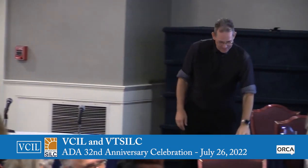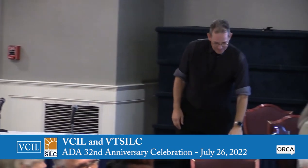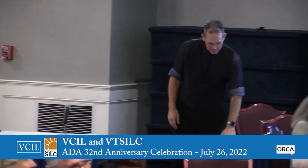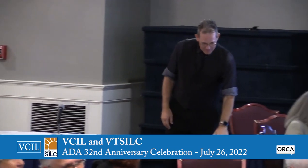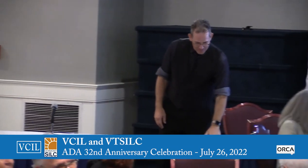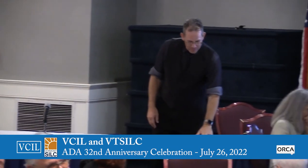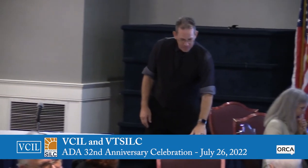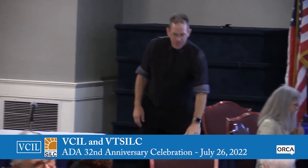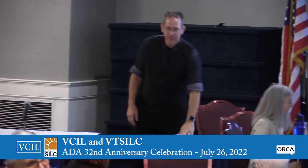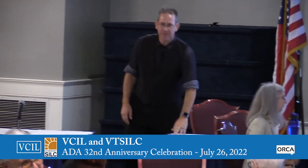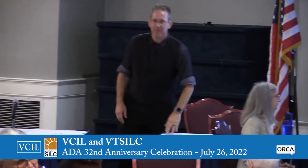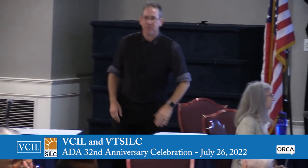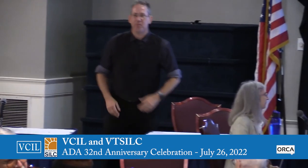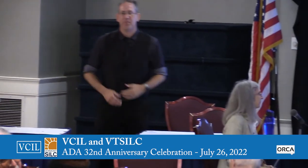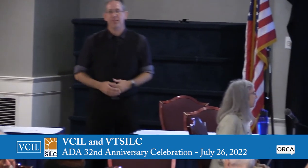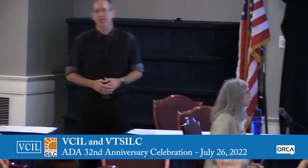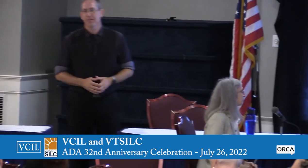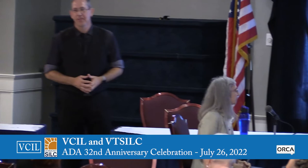Okay,